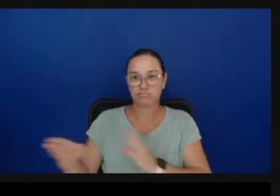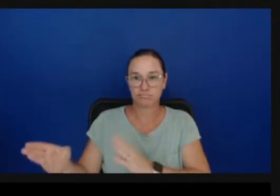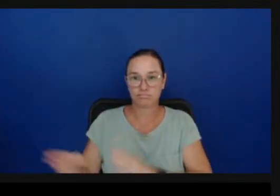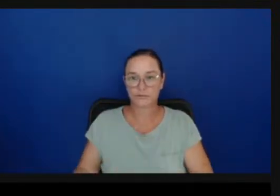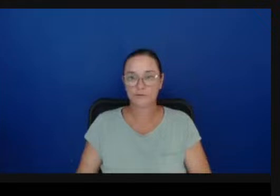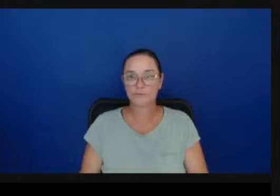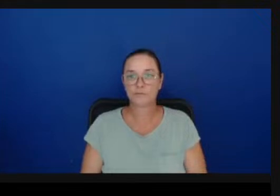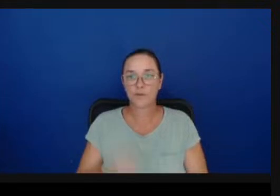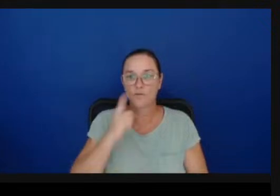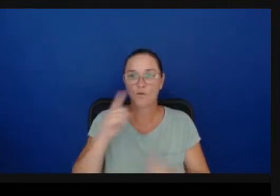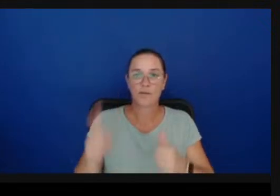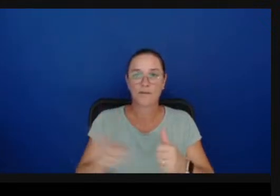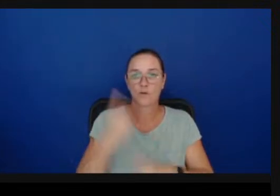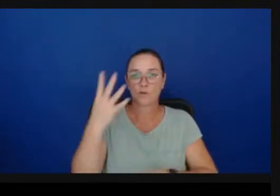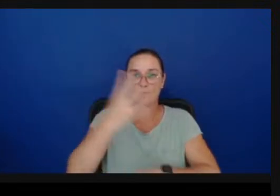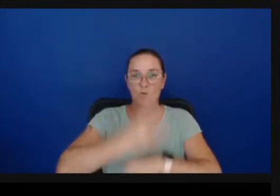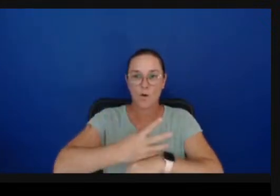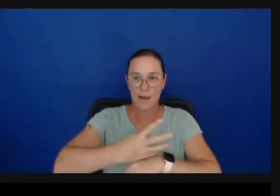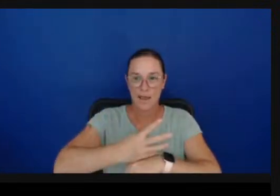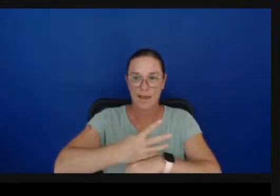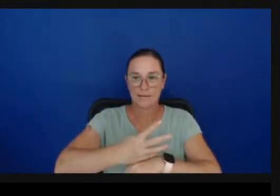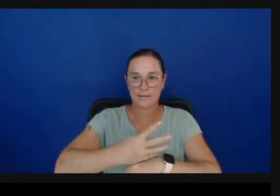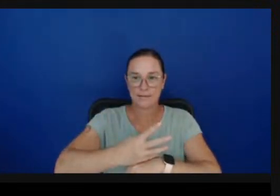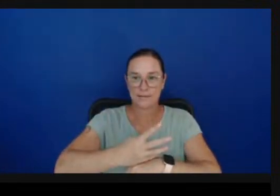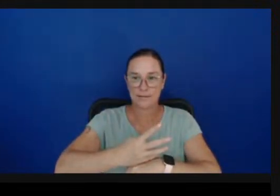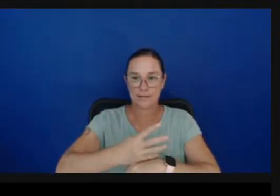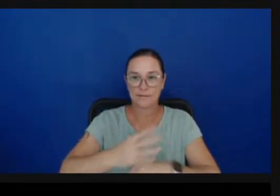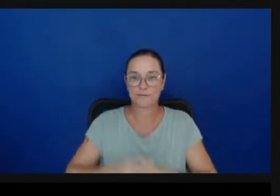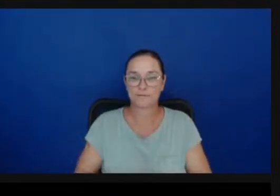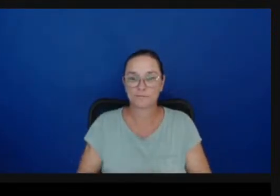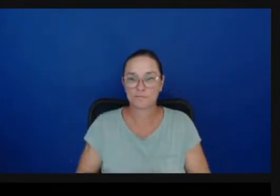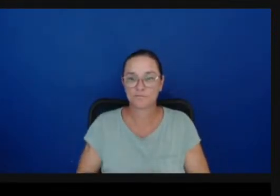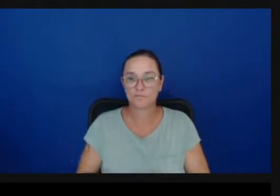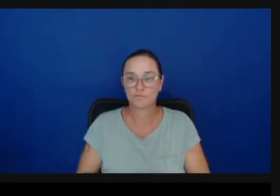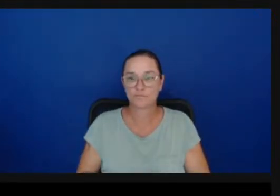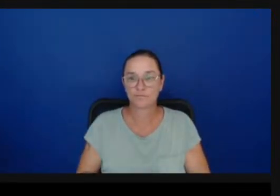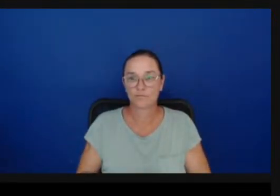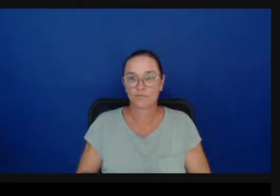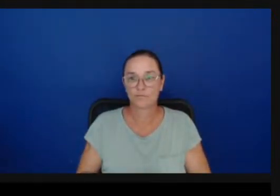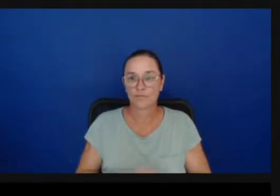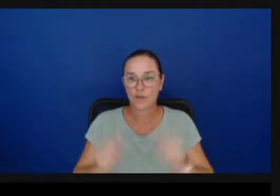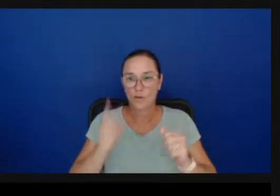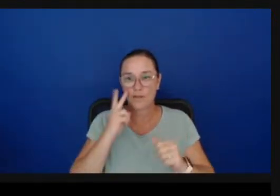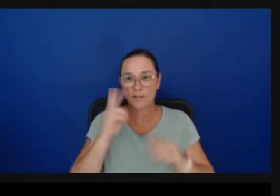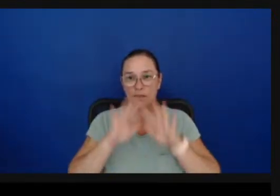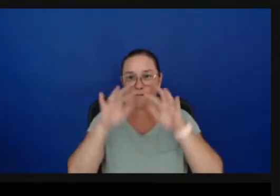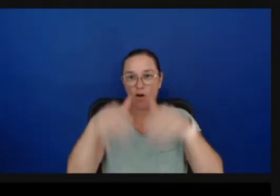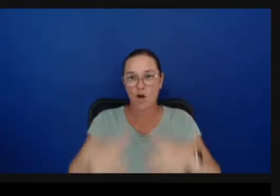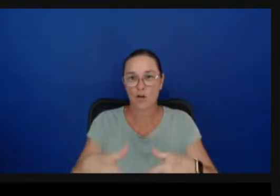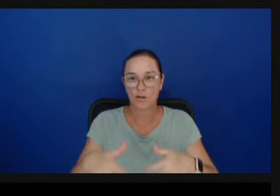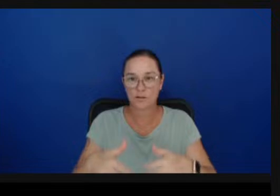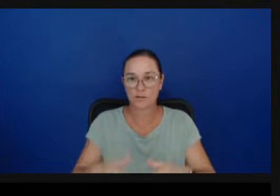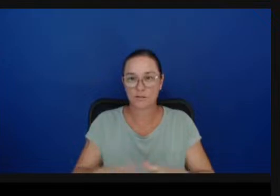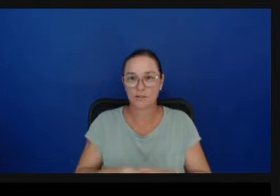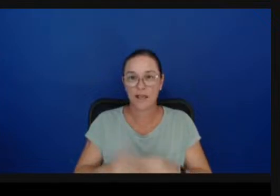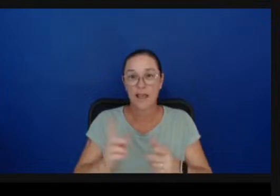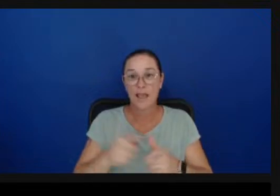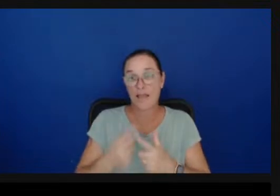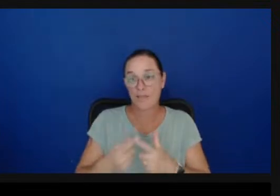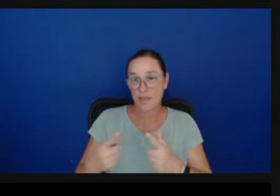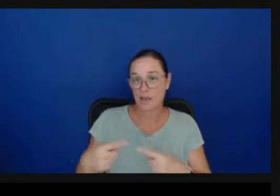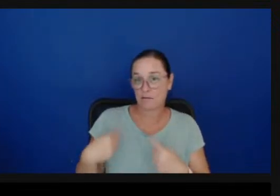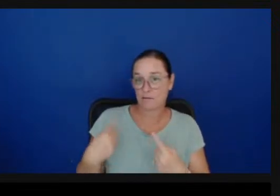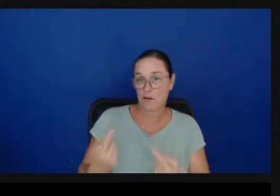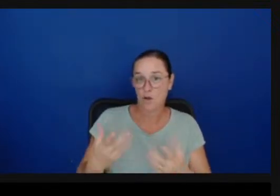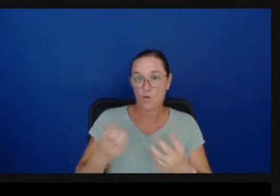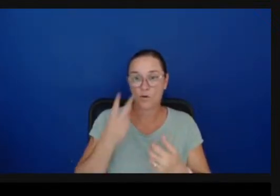those first 4 days on this camera field of view. There is the lava falls. And since then is what we're really trying to see, the eruption